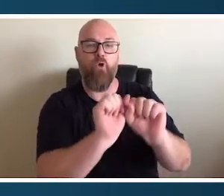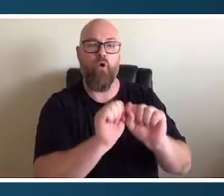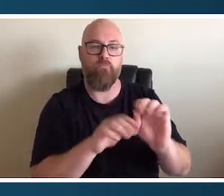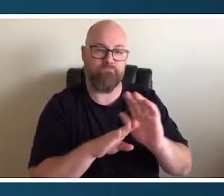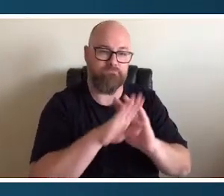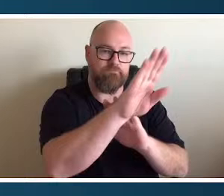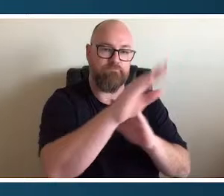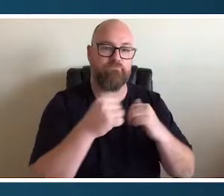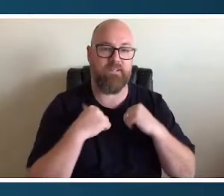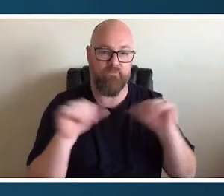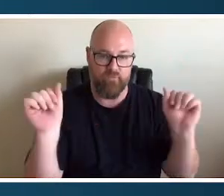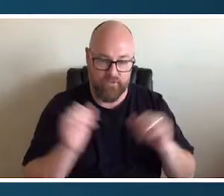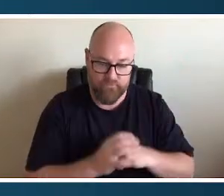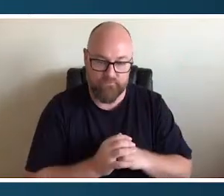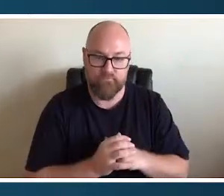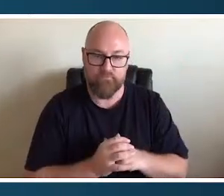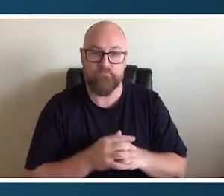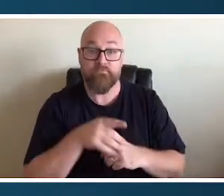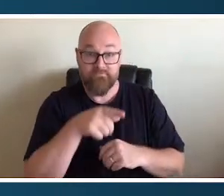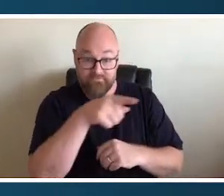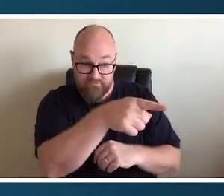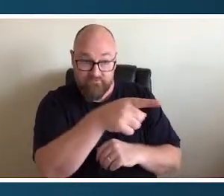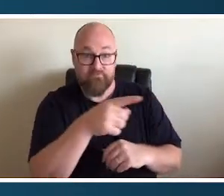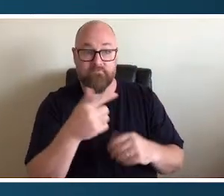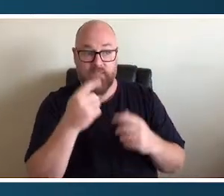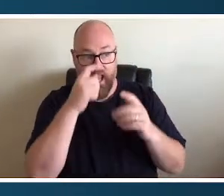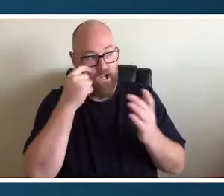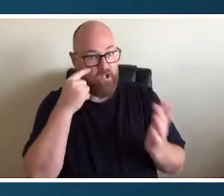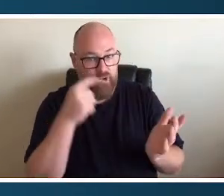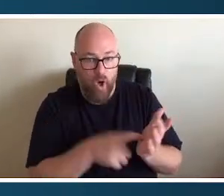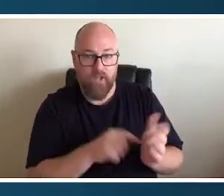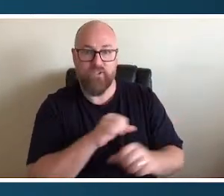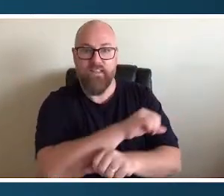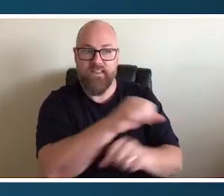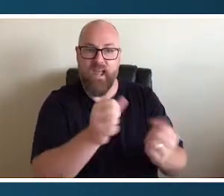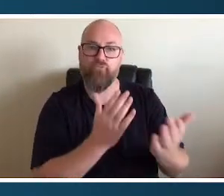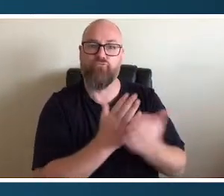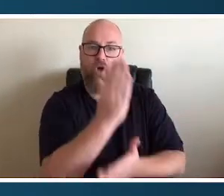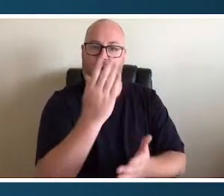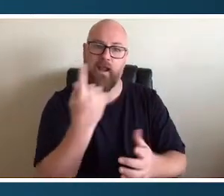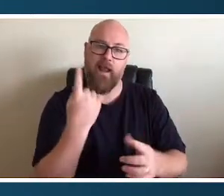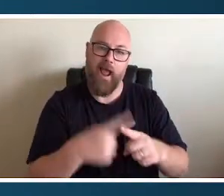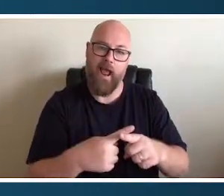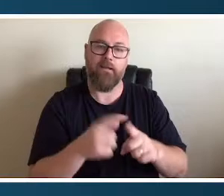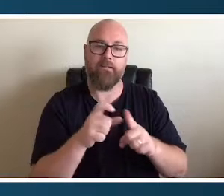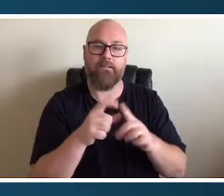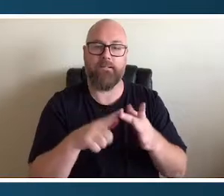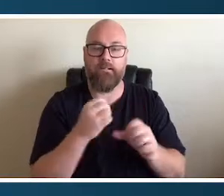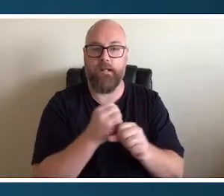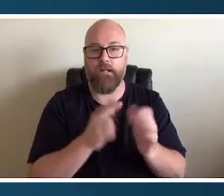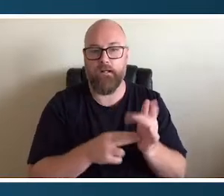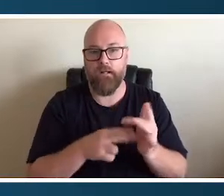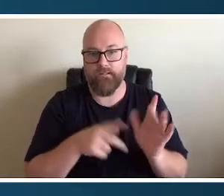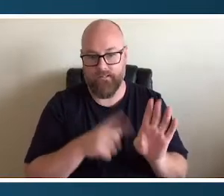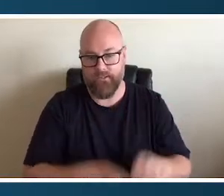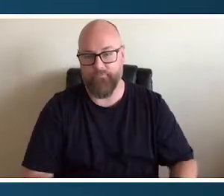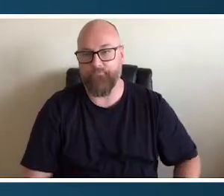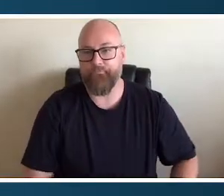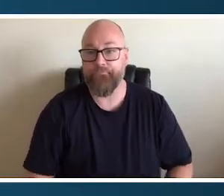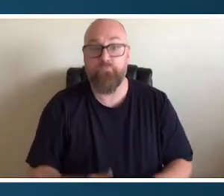strengthens people's fundamental rights and dignity. As examples, in the Asia-Pacific